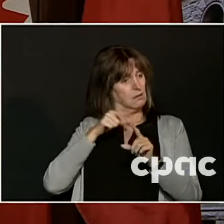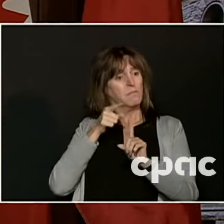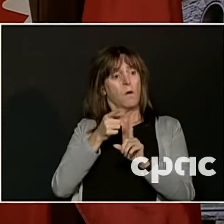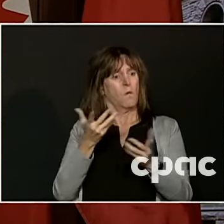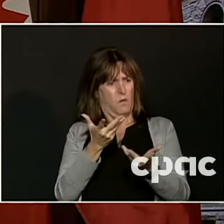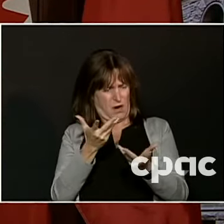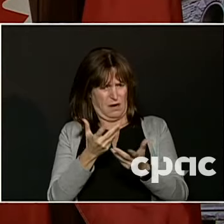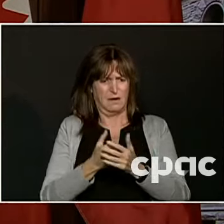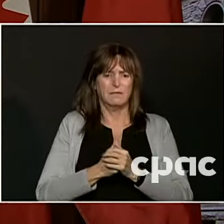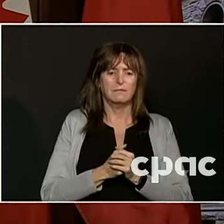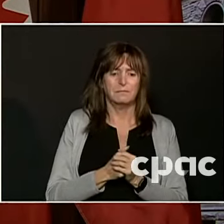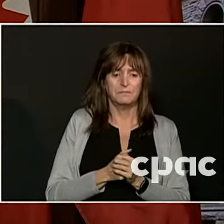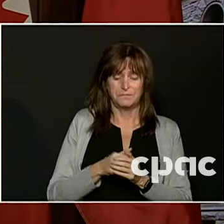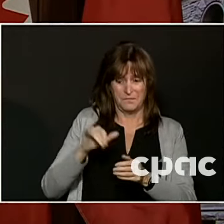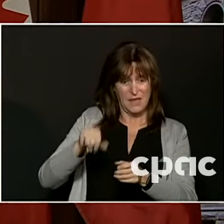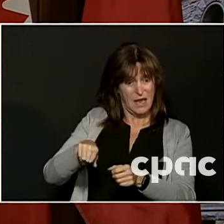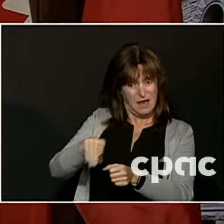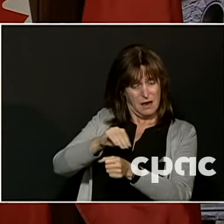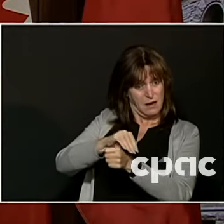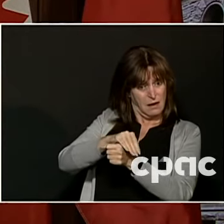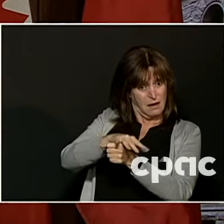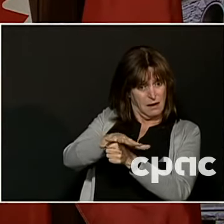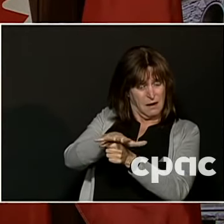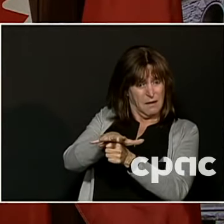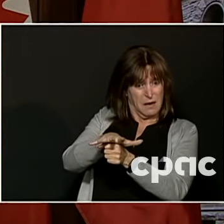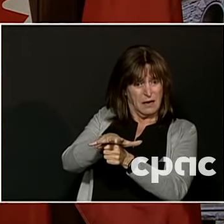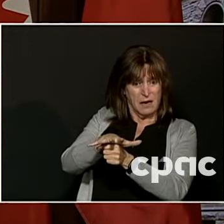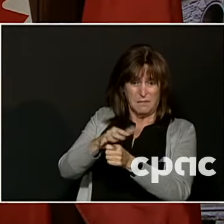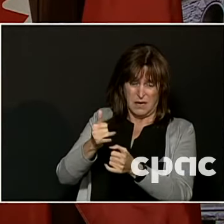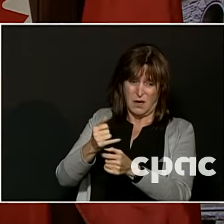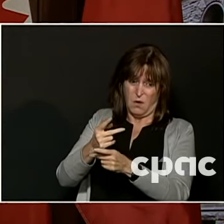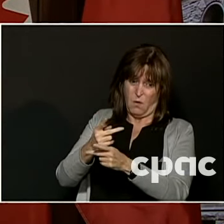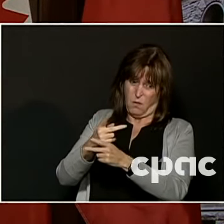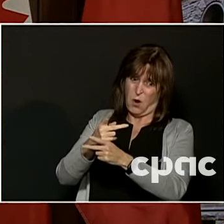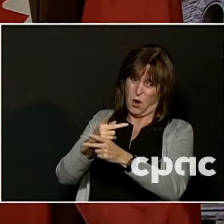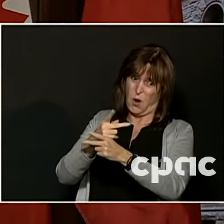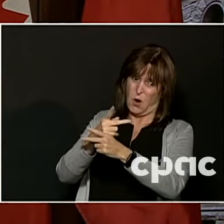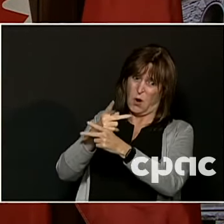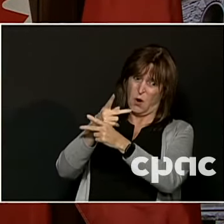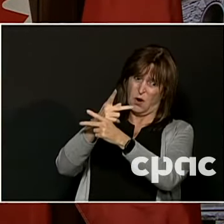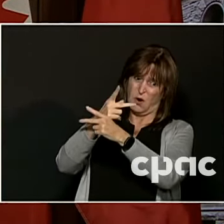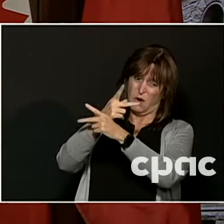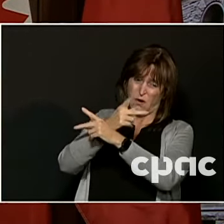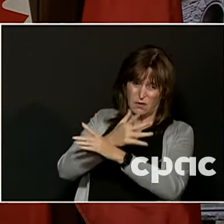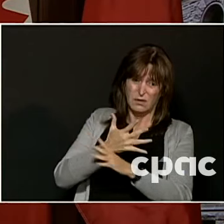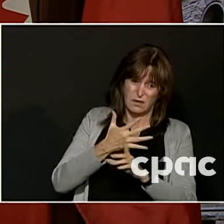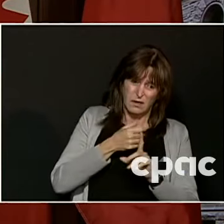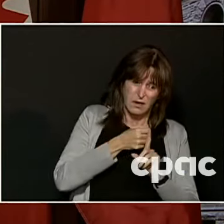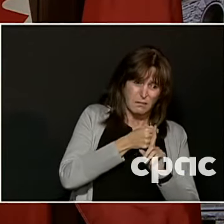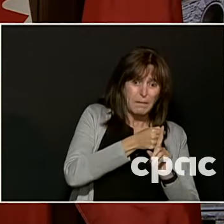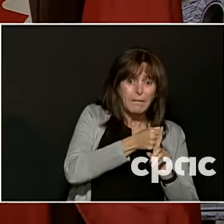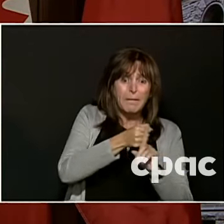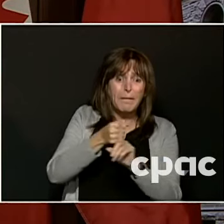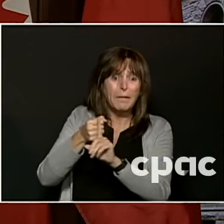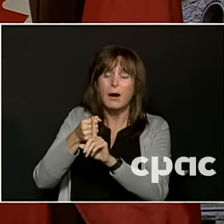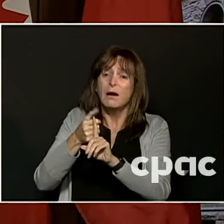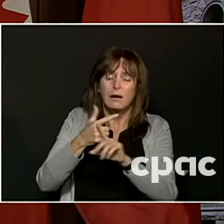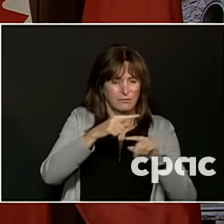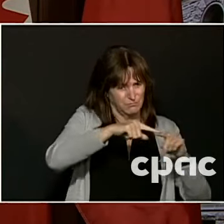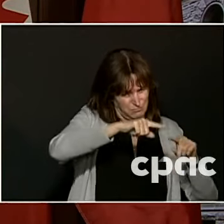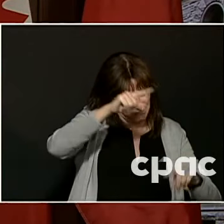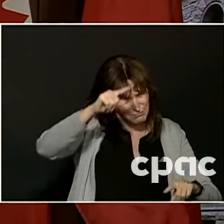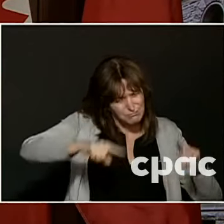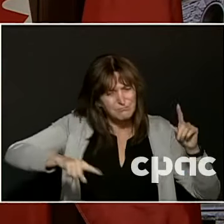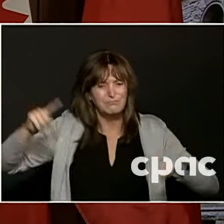worsen, and although the impact varies widely across regions in the province, most indicators are moving in